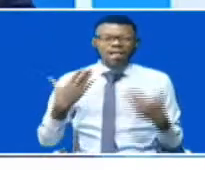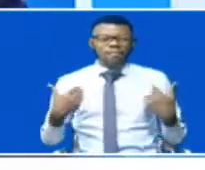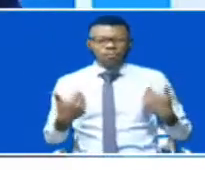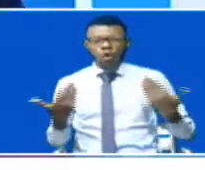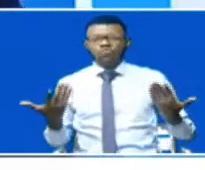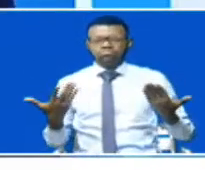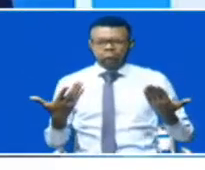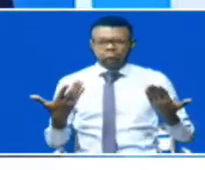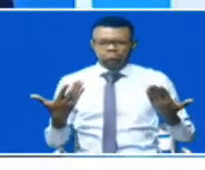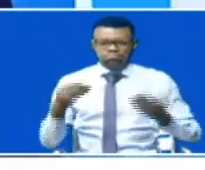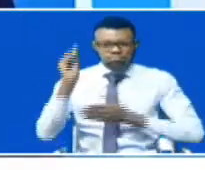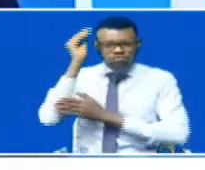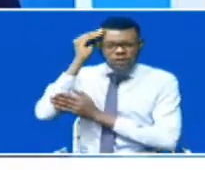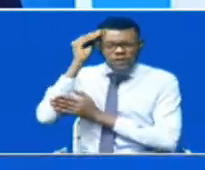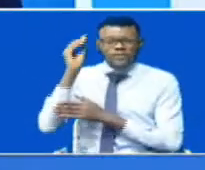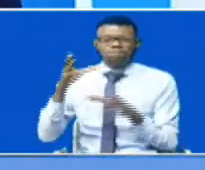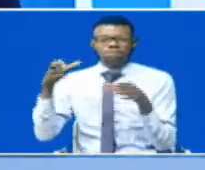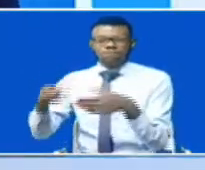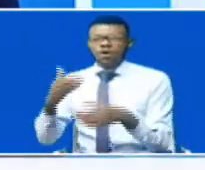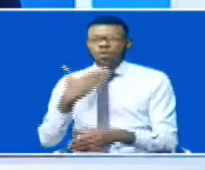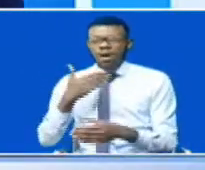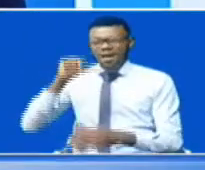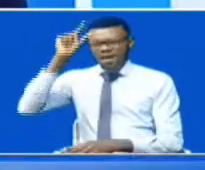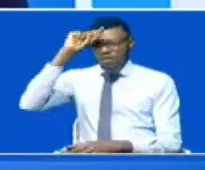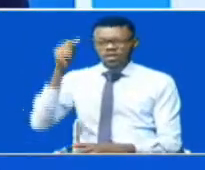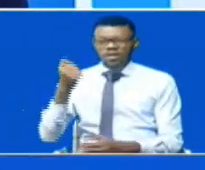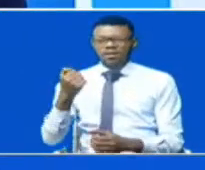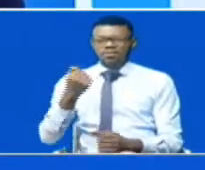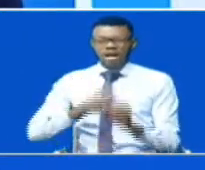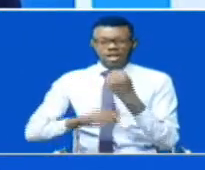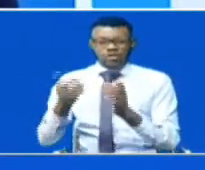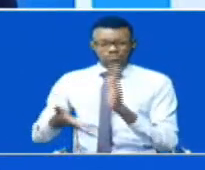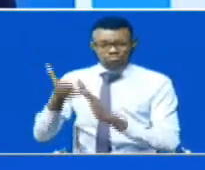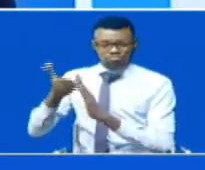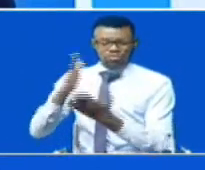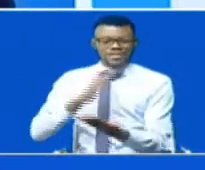invest more towards improving school infrastructure, besides educating parents about